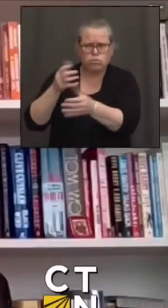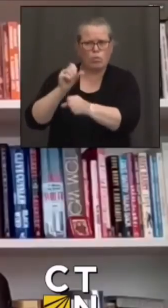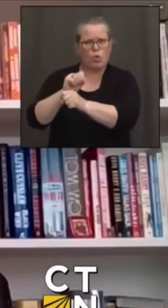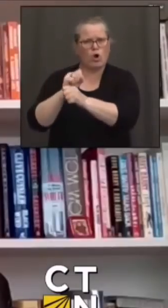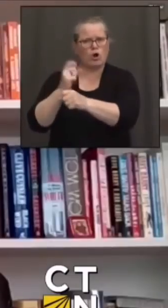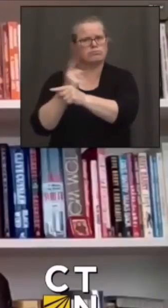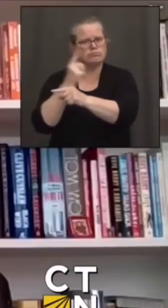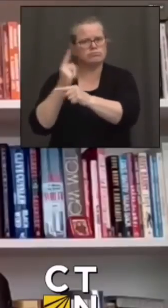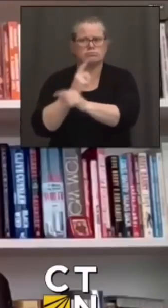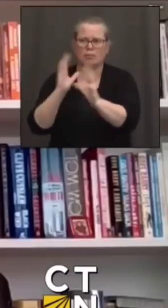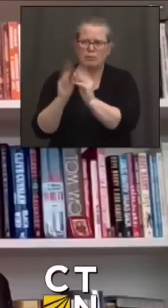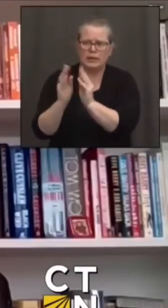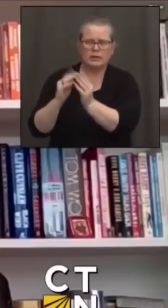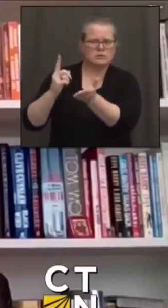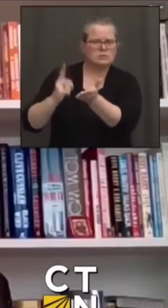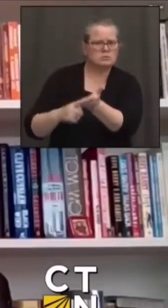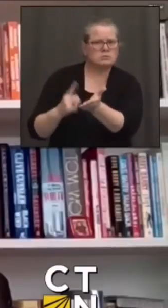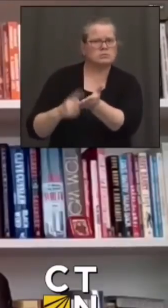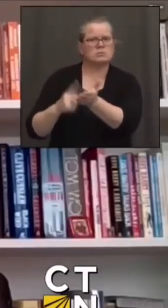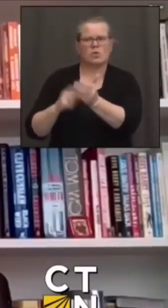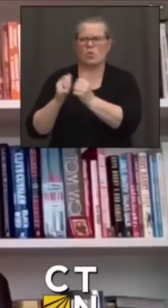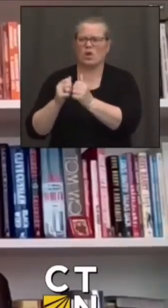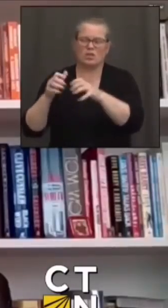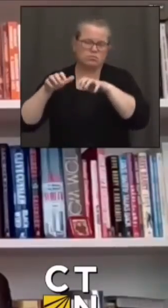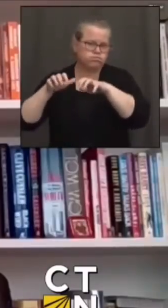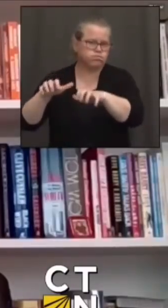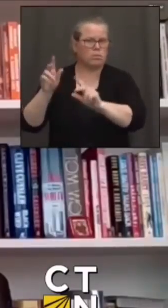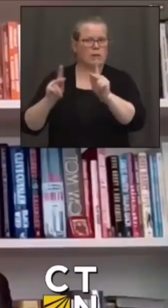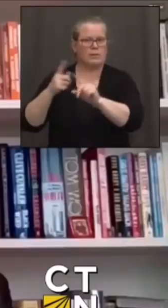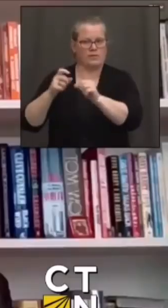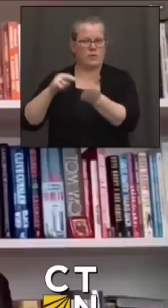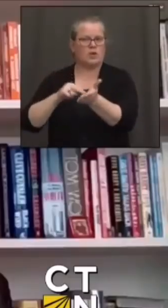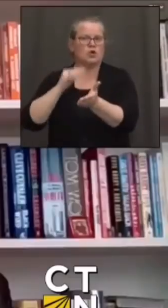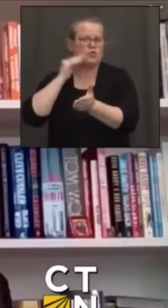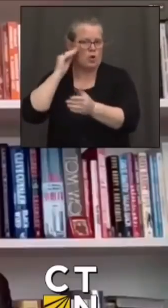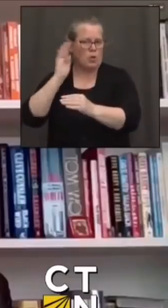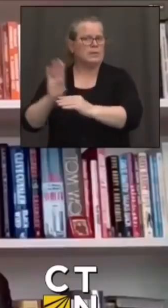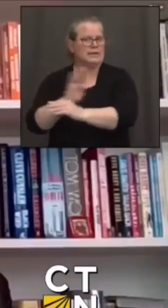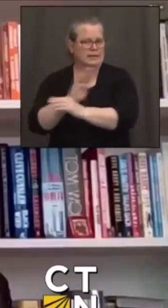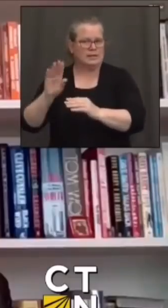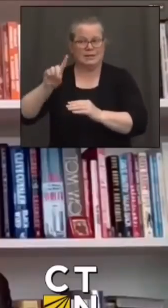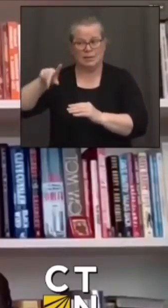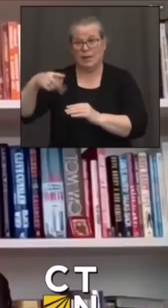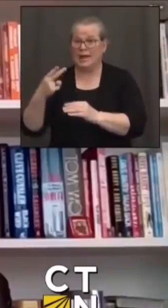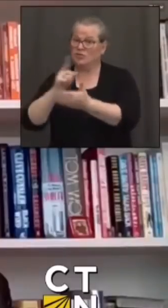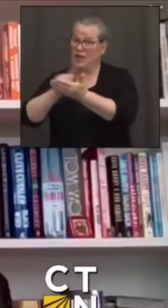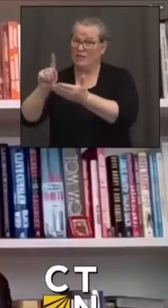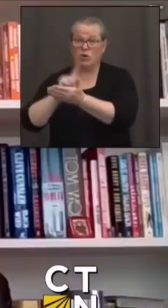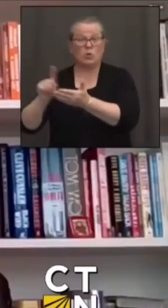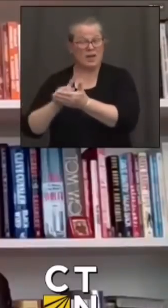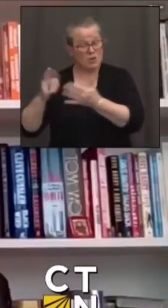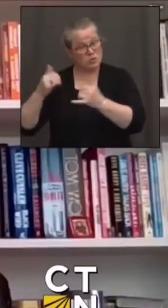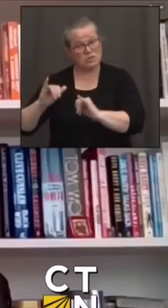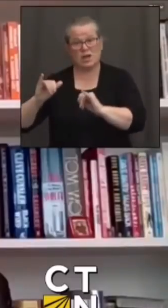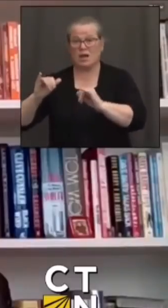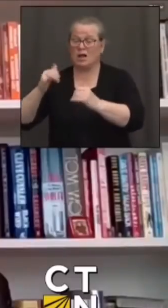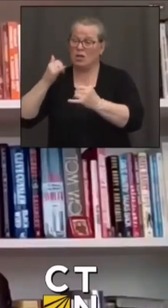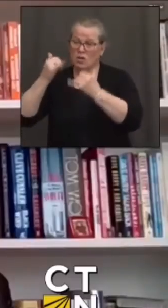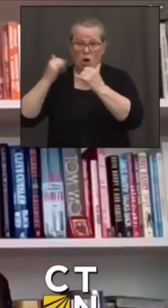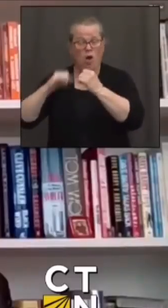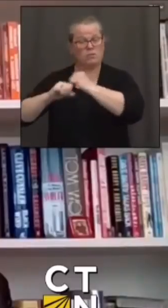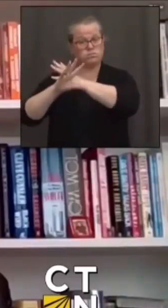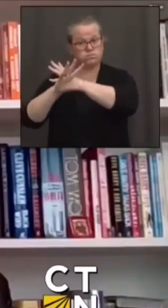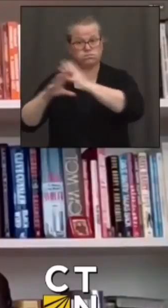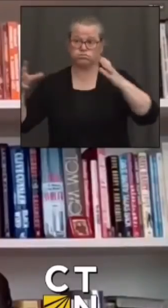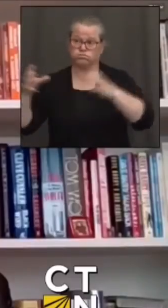to have regular calls with hundreds of people from the nursing home industry at DPH every single week to try to make sure that they understand the